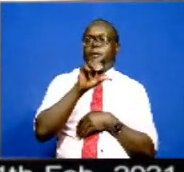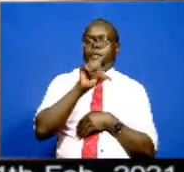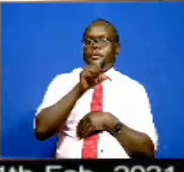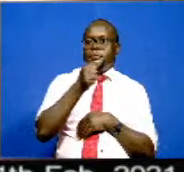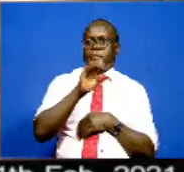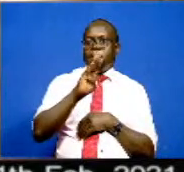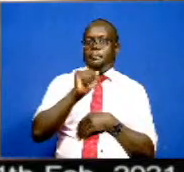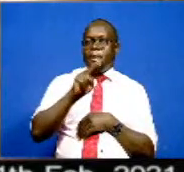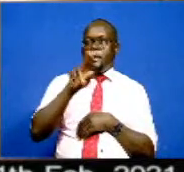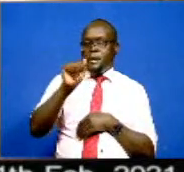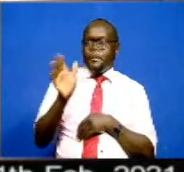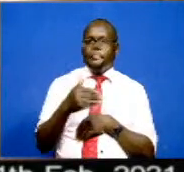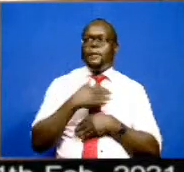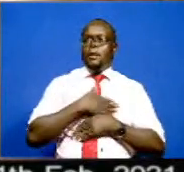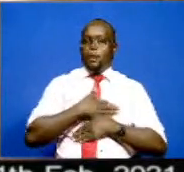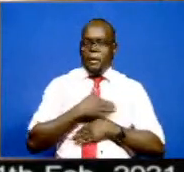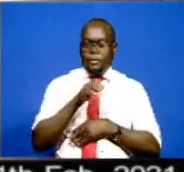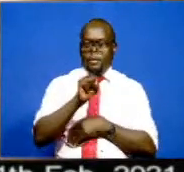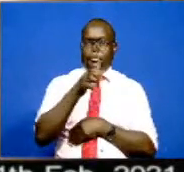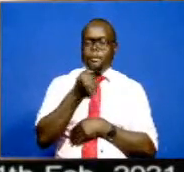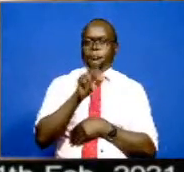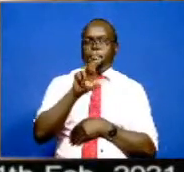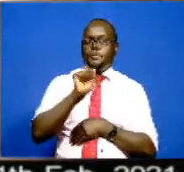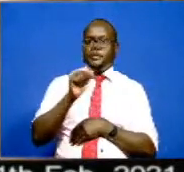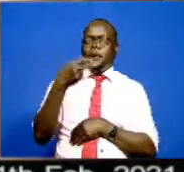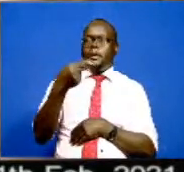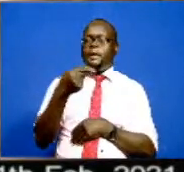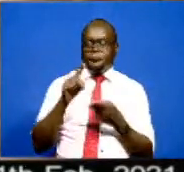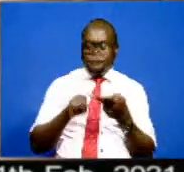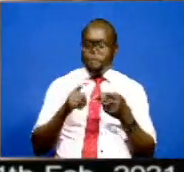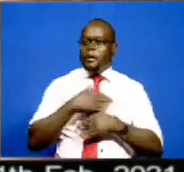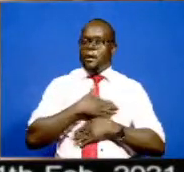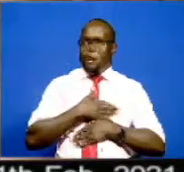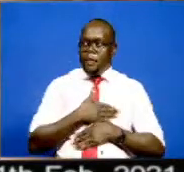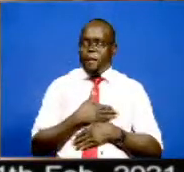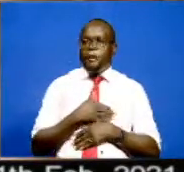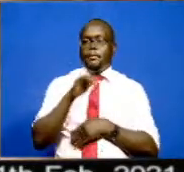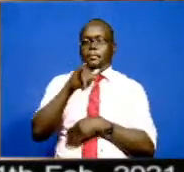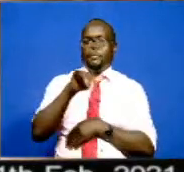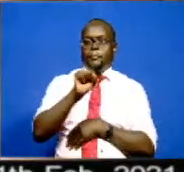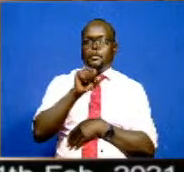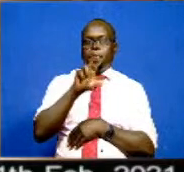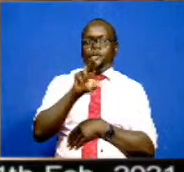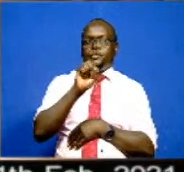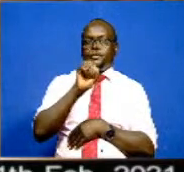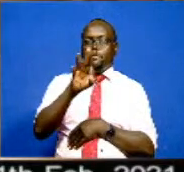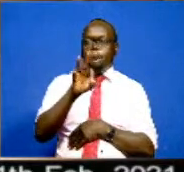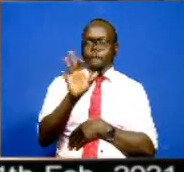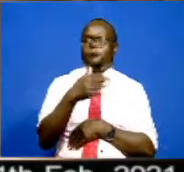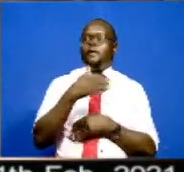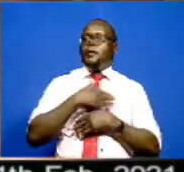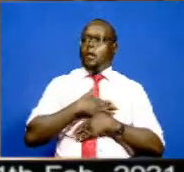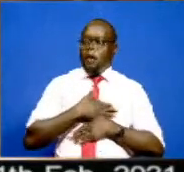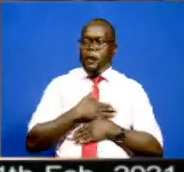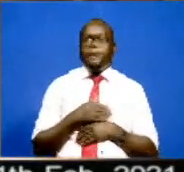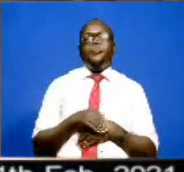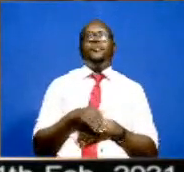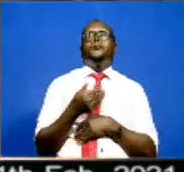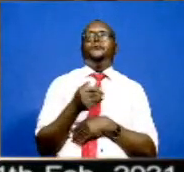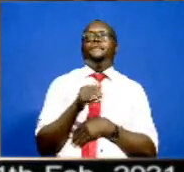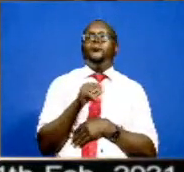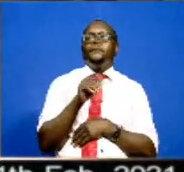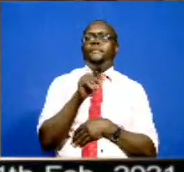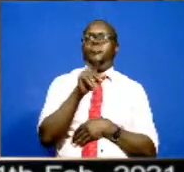the Honorable Sarah Paulata Korere MP, the Honorable Yusuf Hassan Abdi MP, the Honorable William